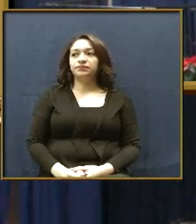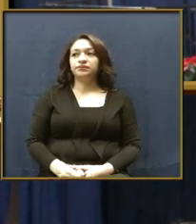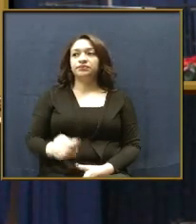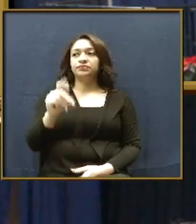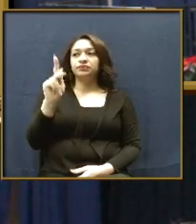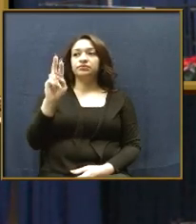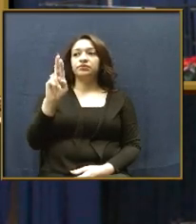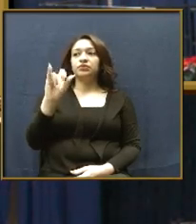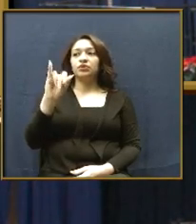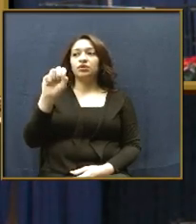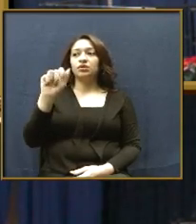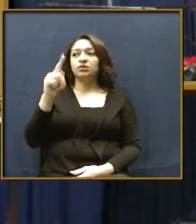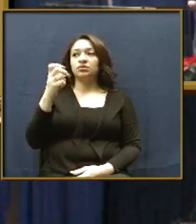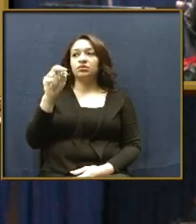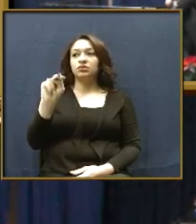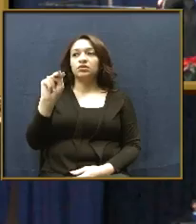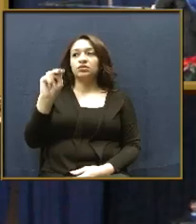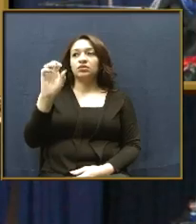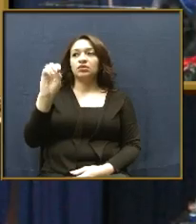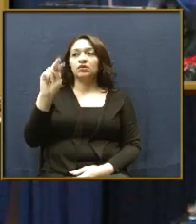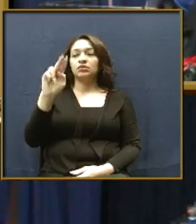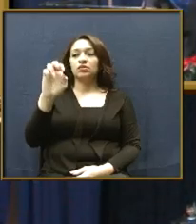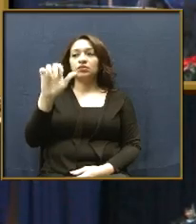Kristen Ray Oney.